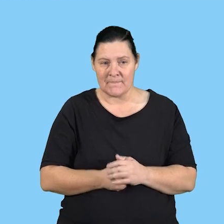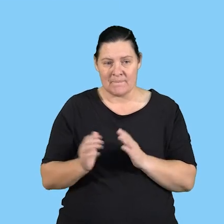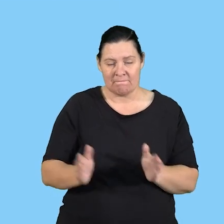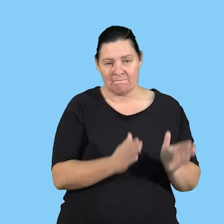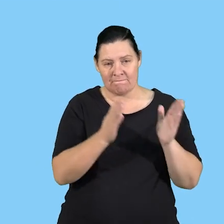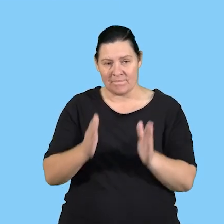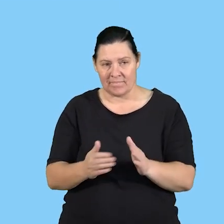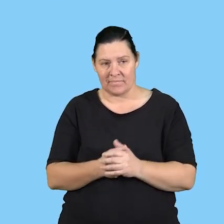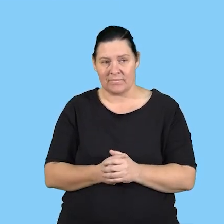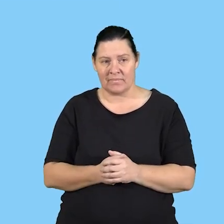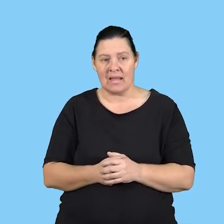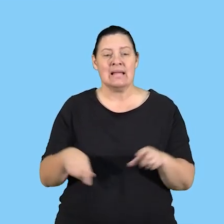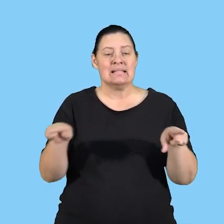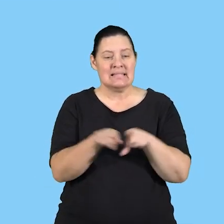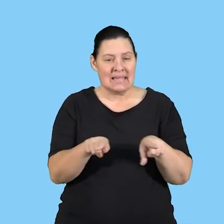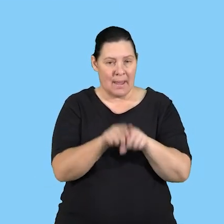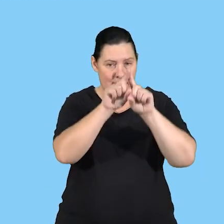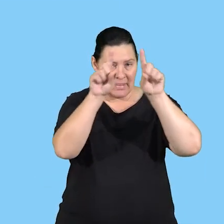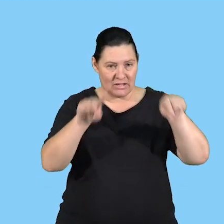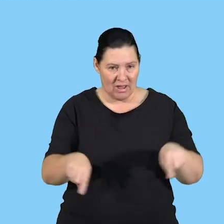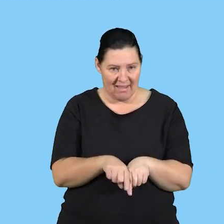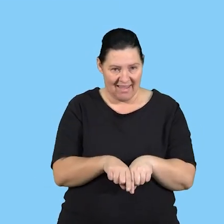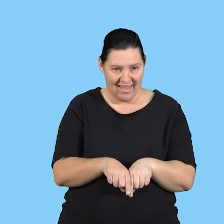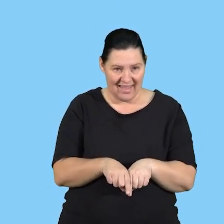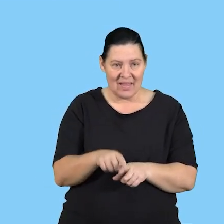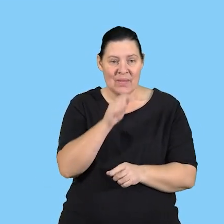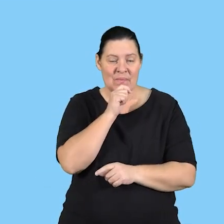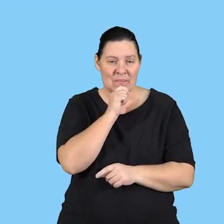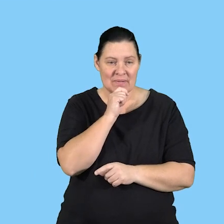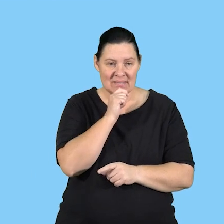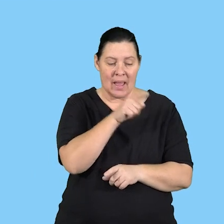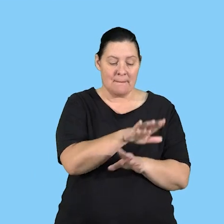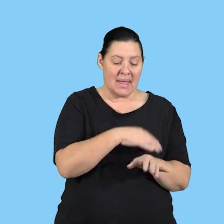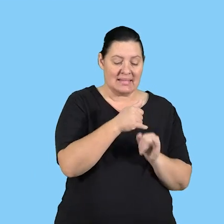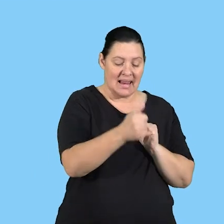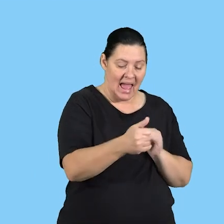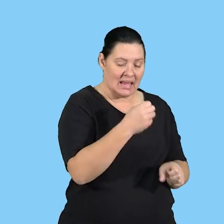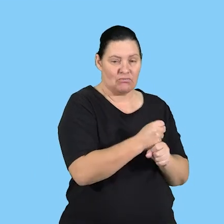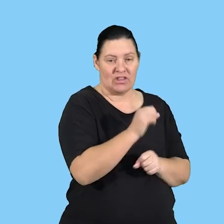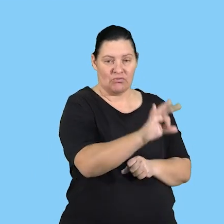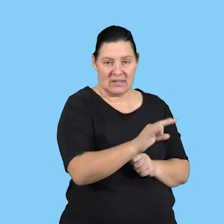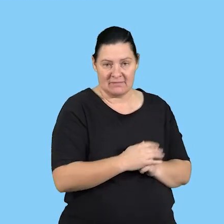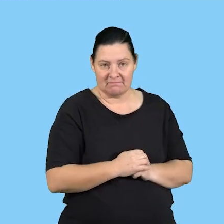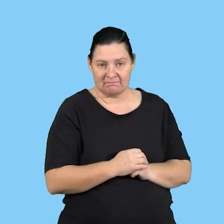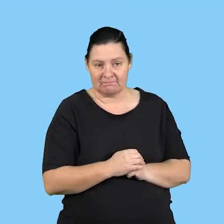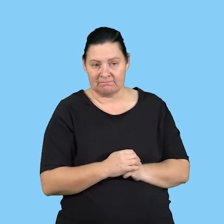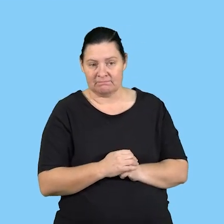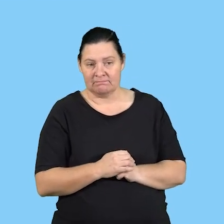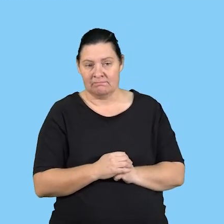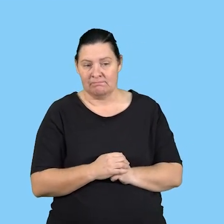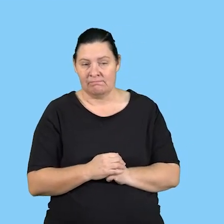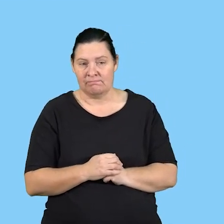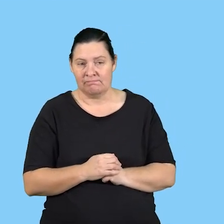I'll move on to that same picture that was used here in the baseline of Grade 3.